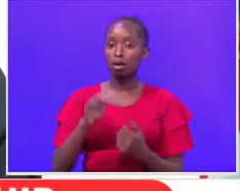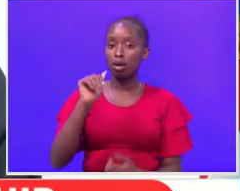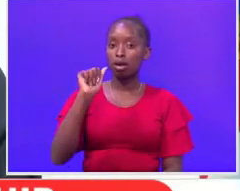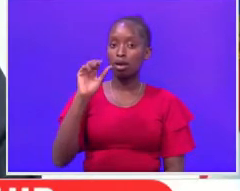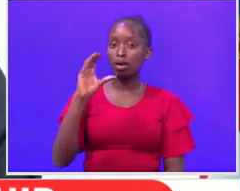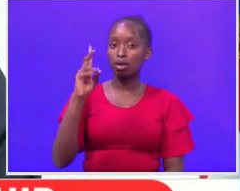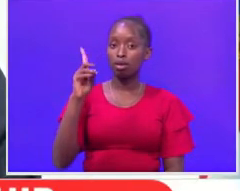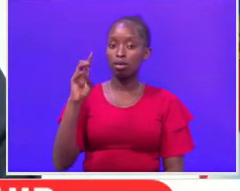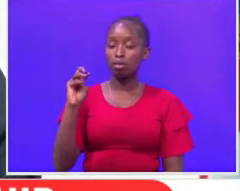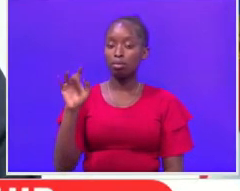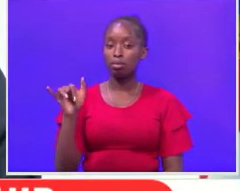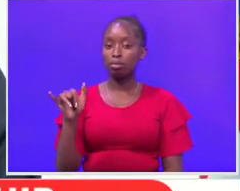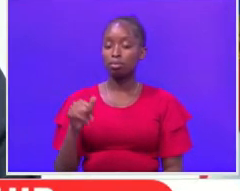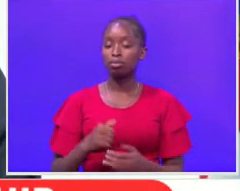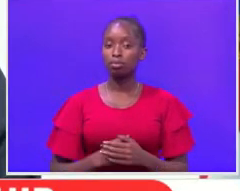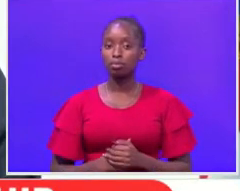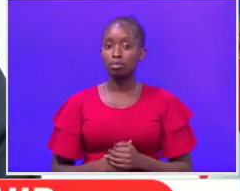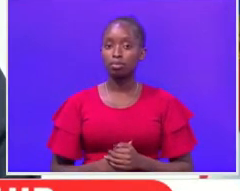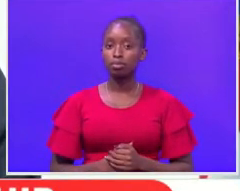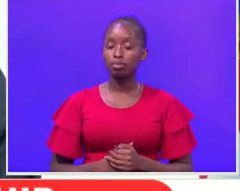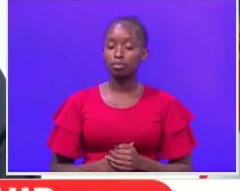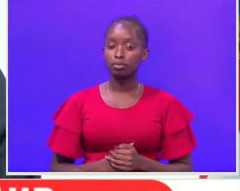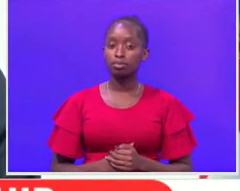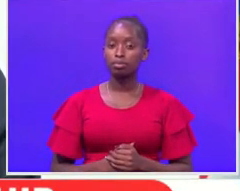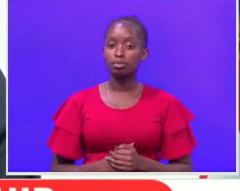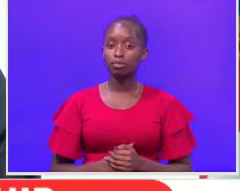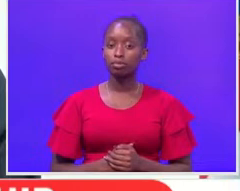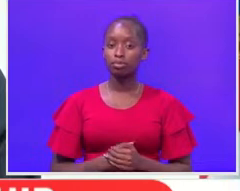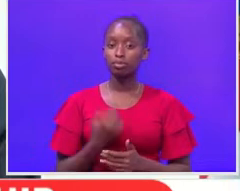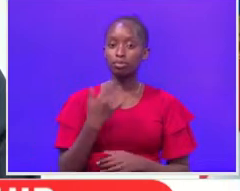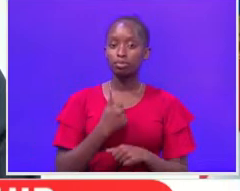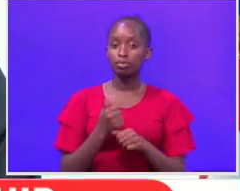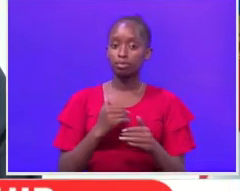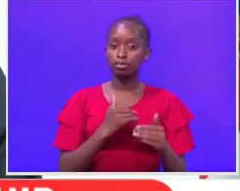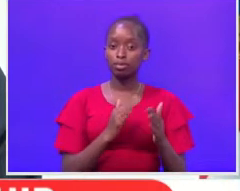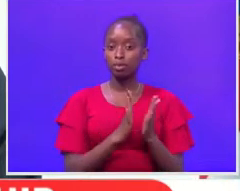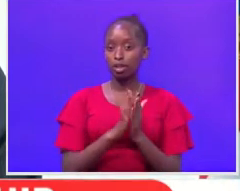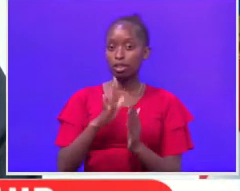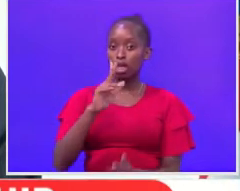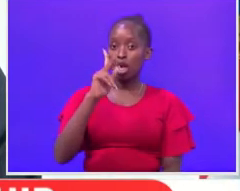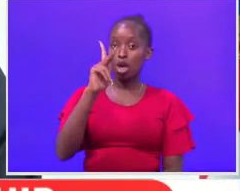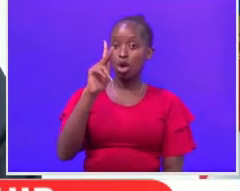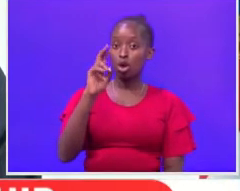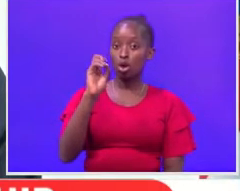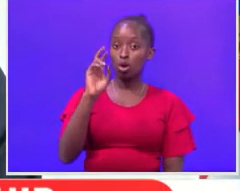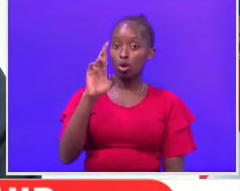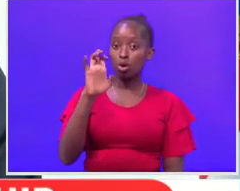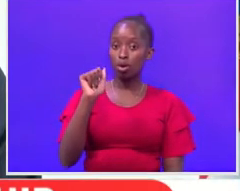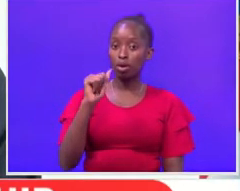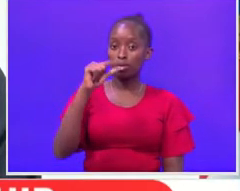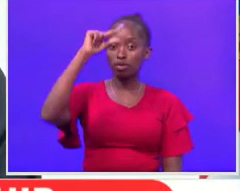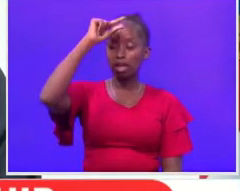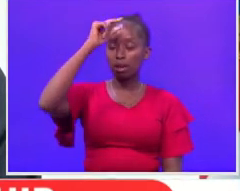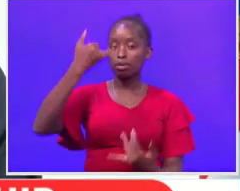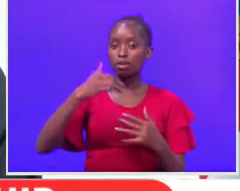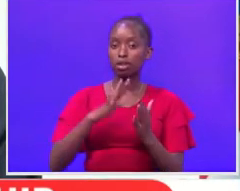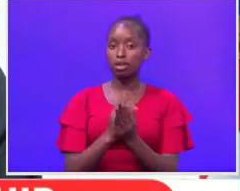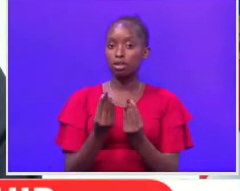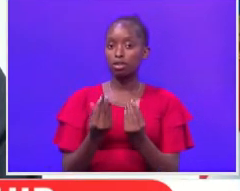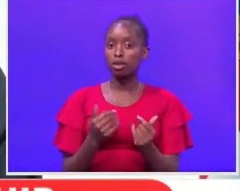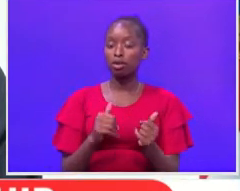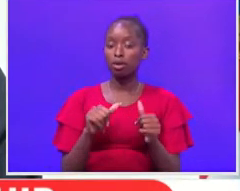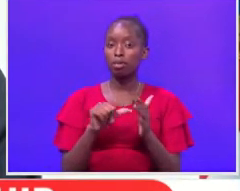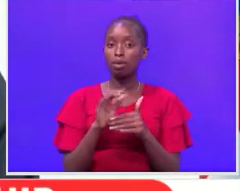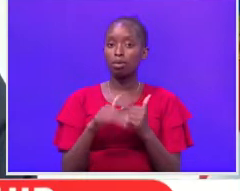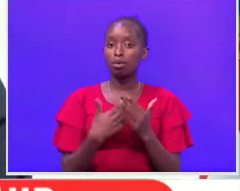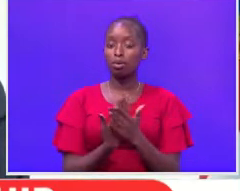The agent will be the Kenyan maritime liaison officer and will work closely with the Korean government to handle any issues arising on board ships.